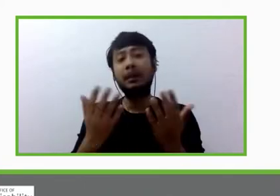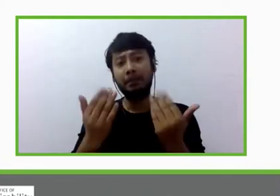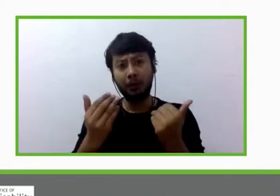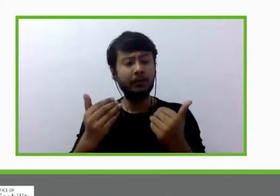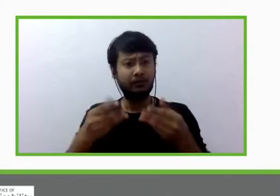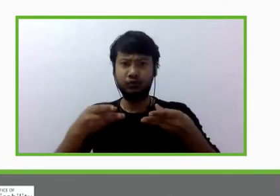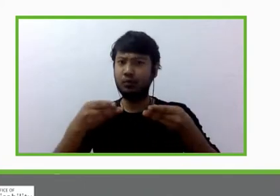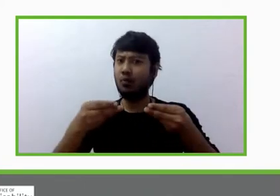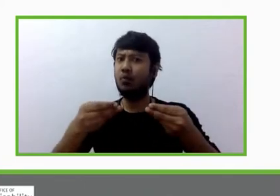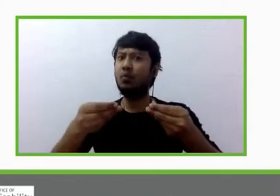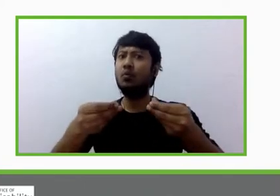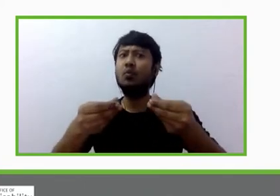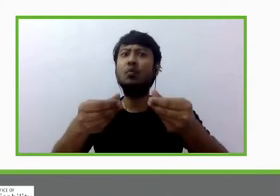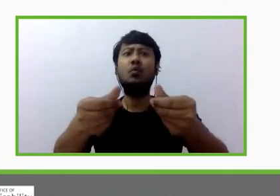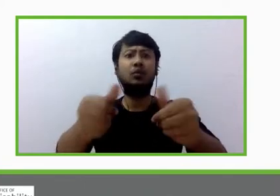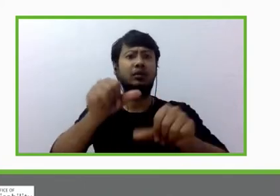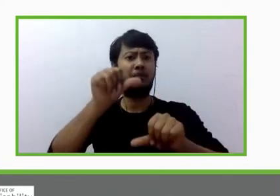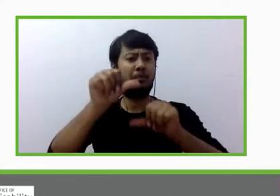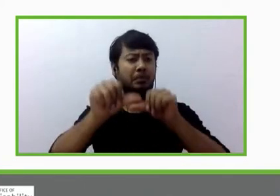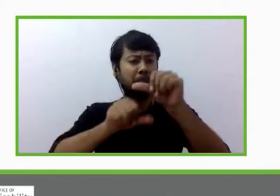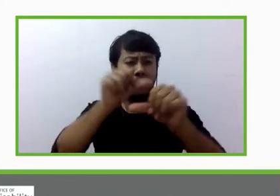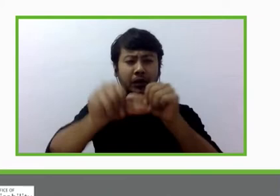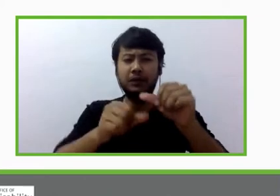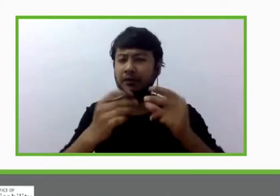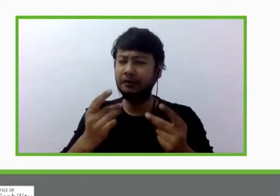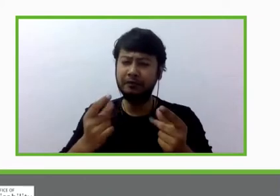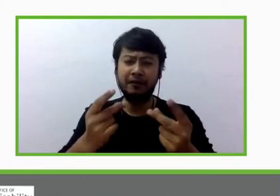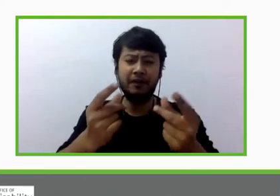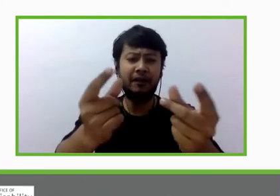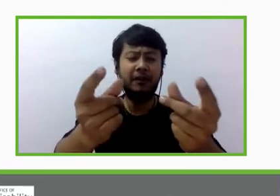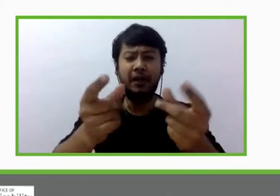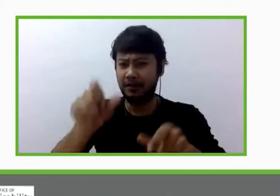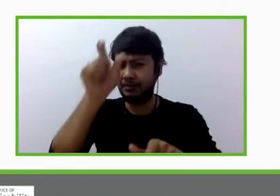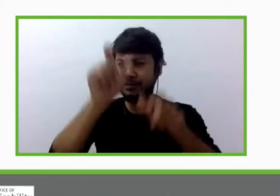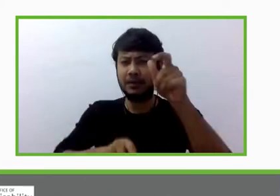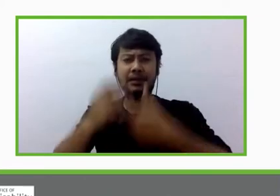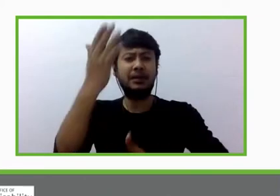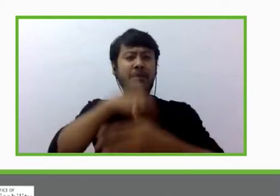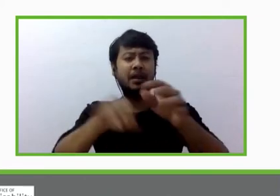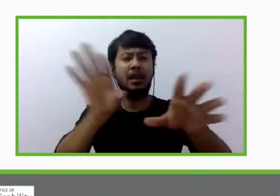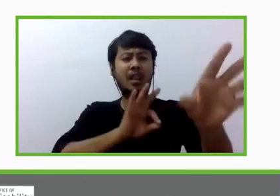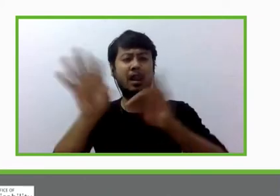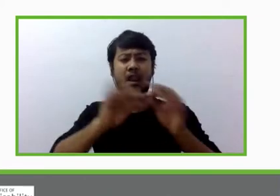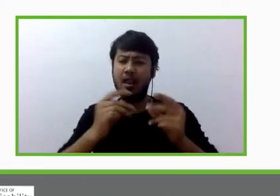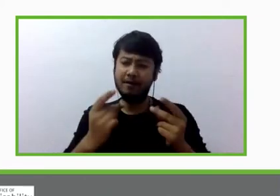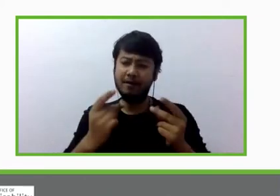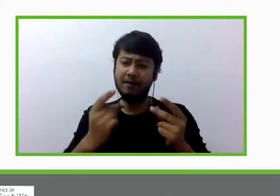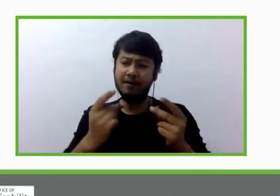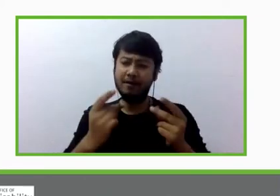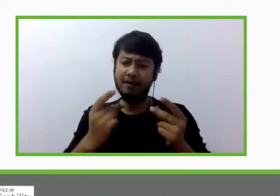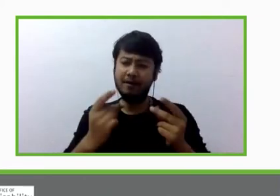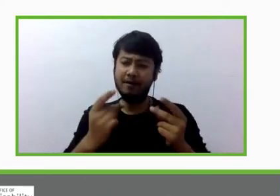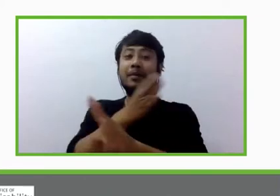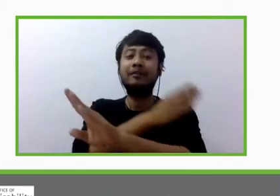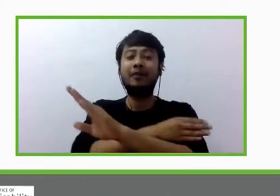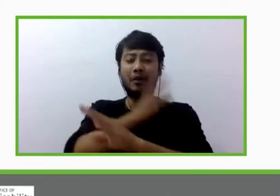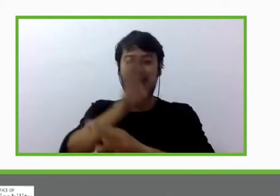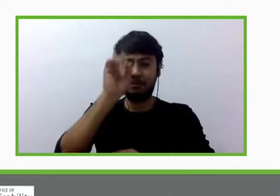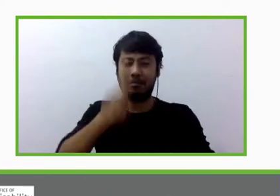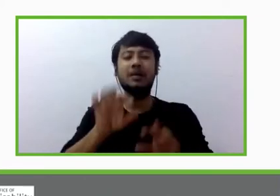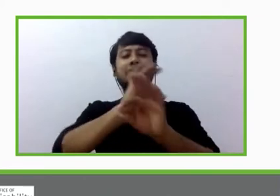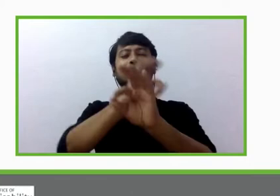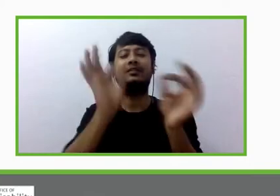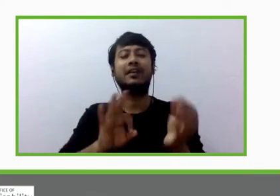be able to hire people with disabilities, but it also takes some work on the foundational side of the business to